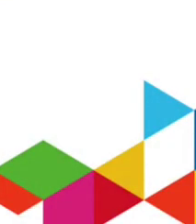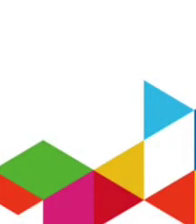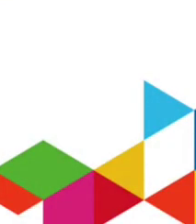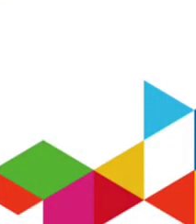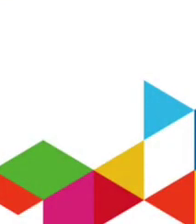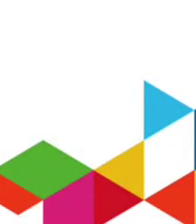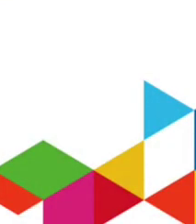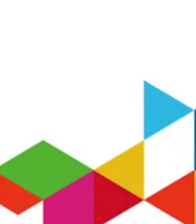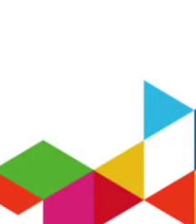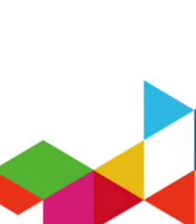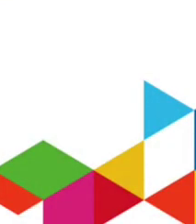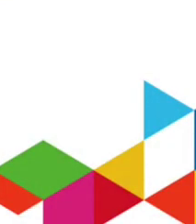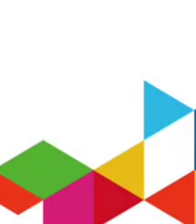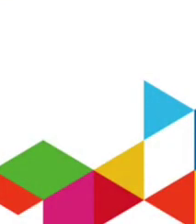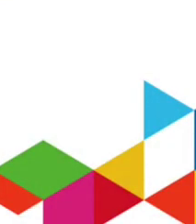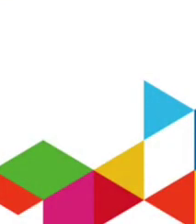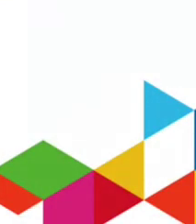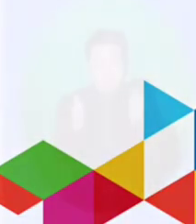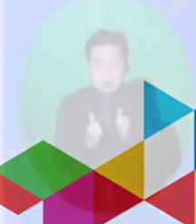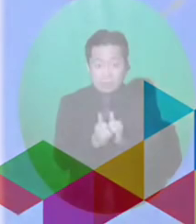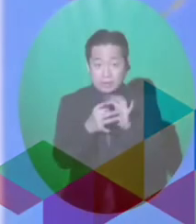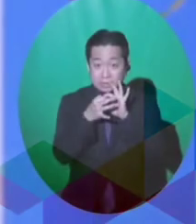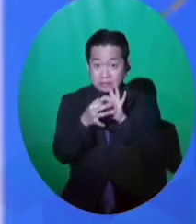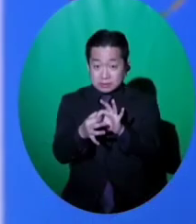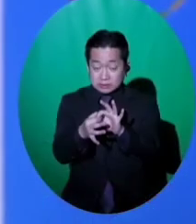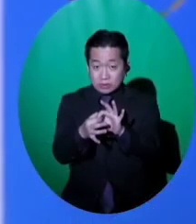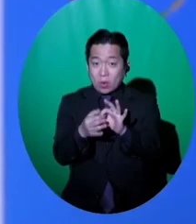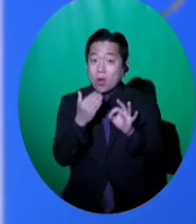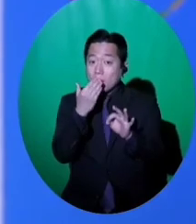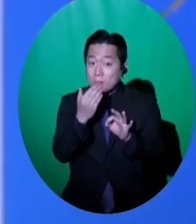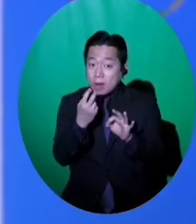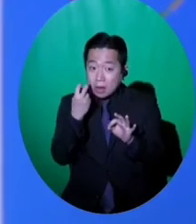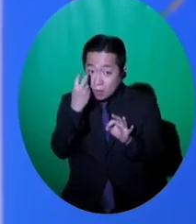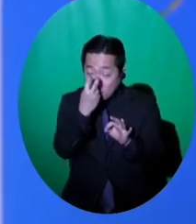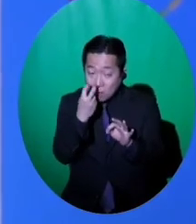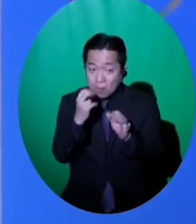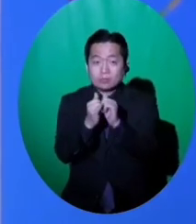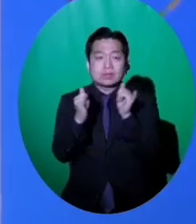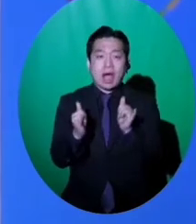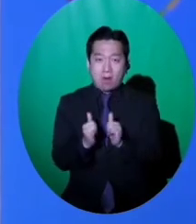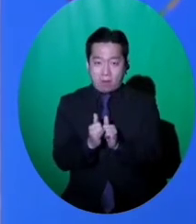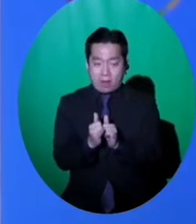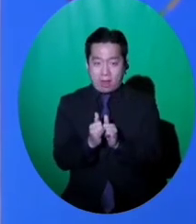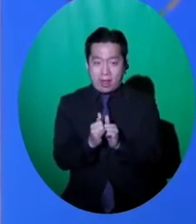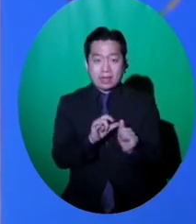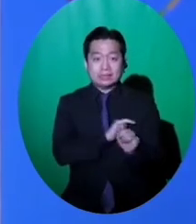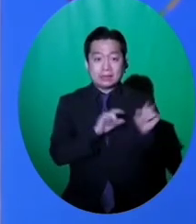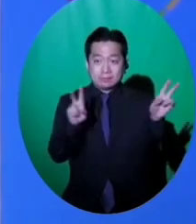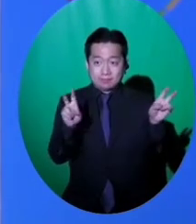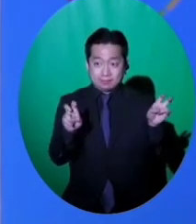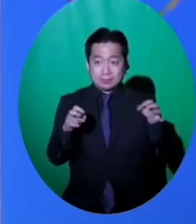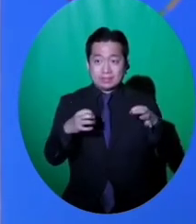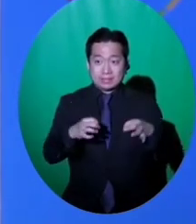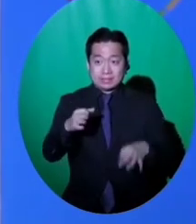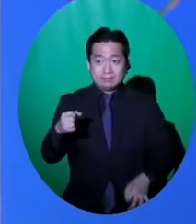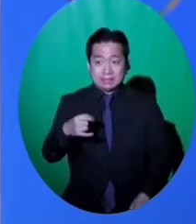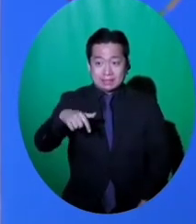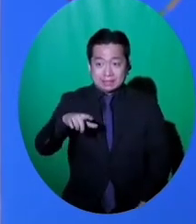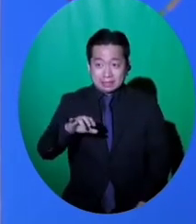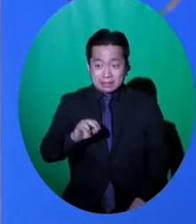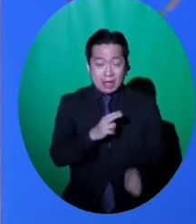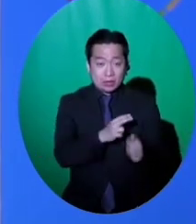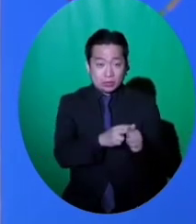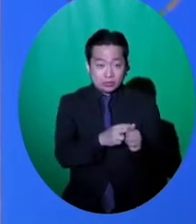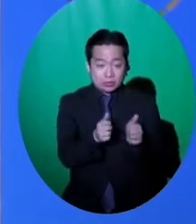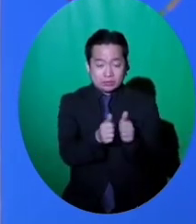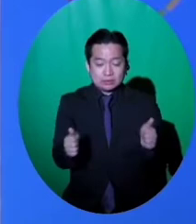social sustainability, and the session will be moderated by Professor Hee-Kang Kim at the Department of Public